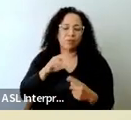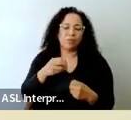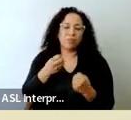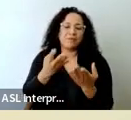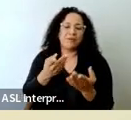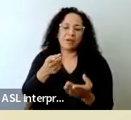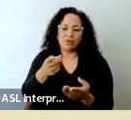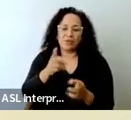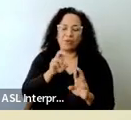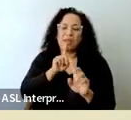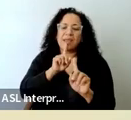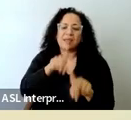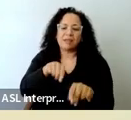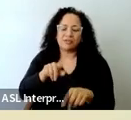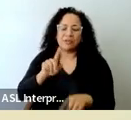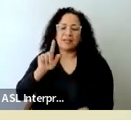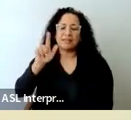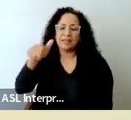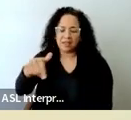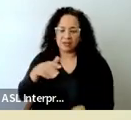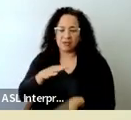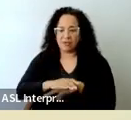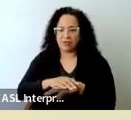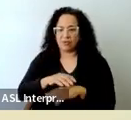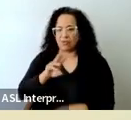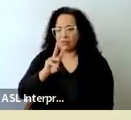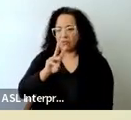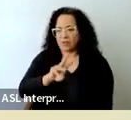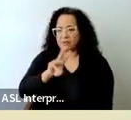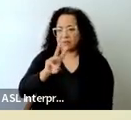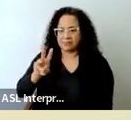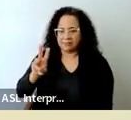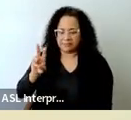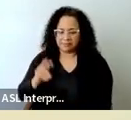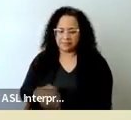later date via website posting.